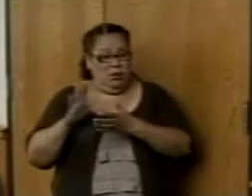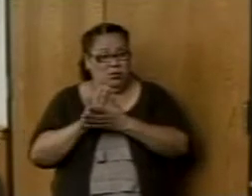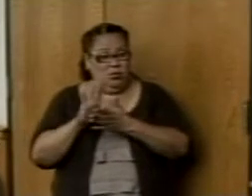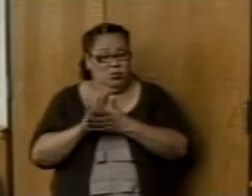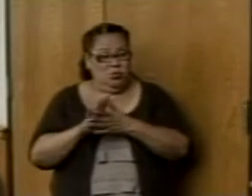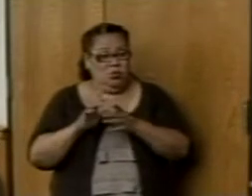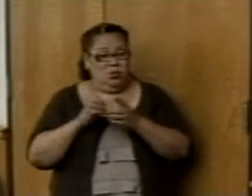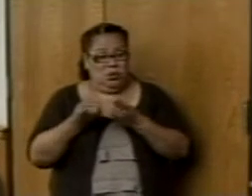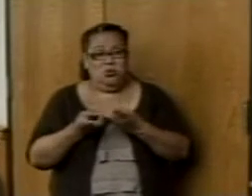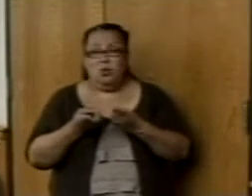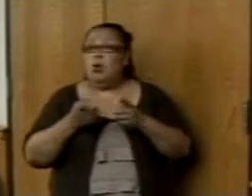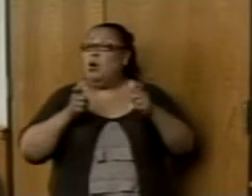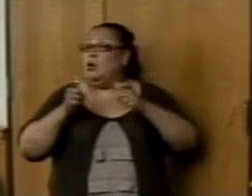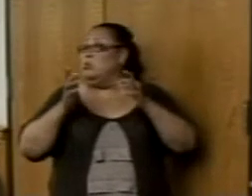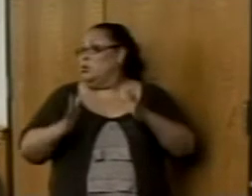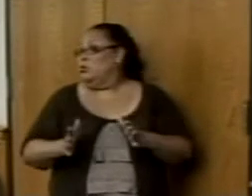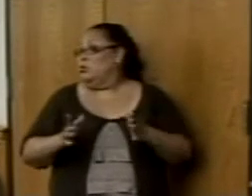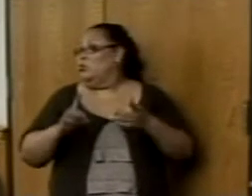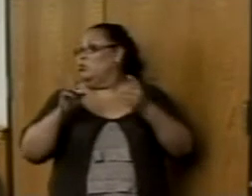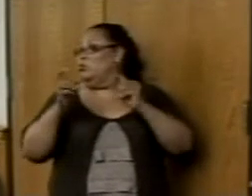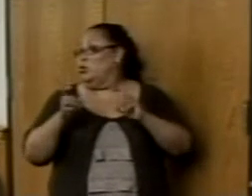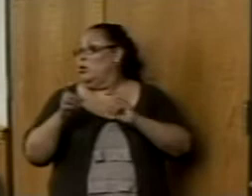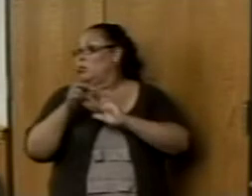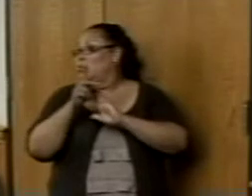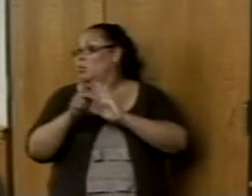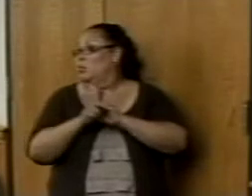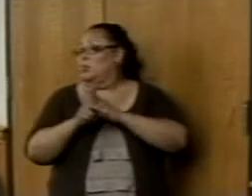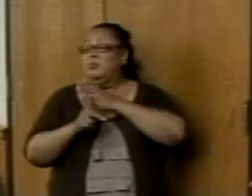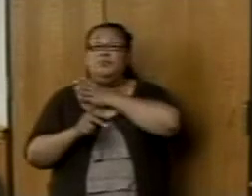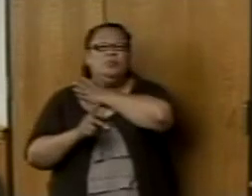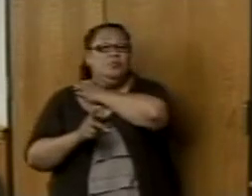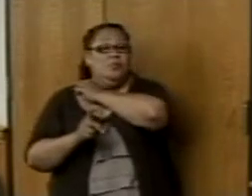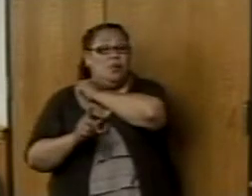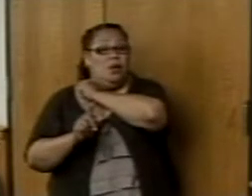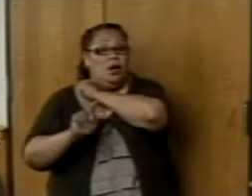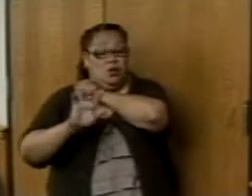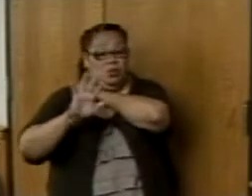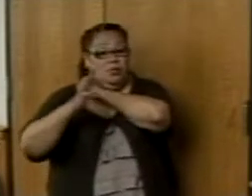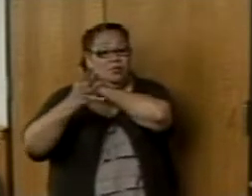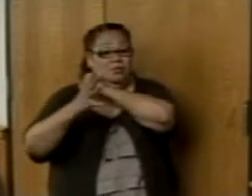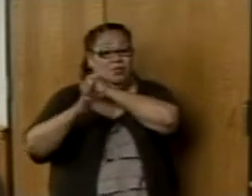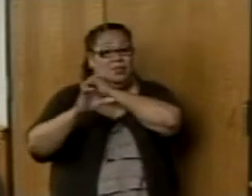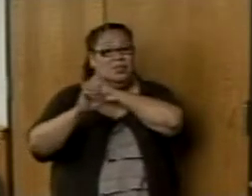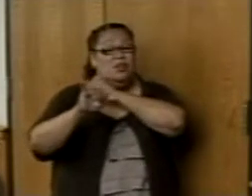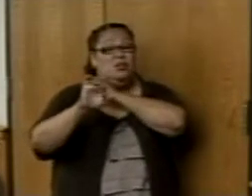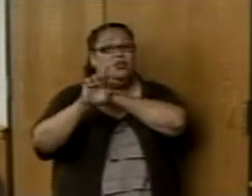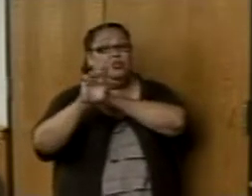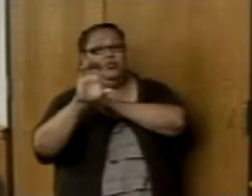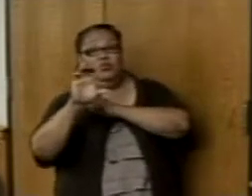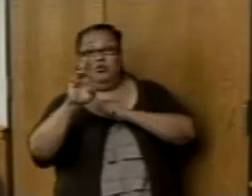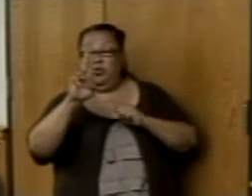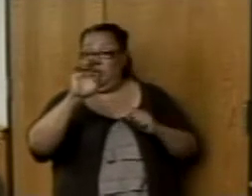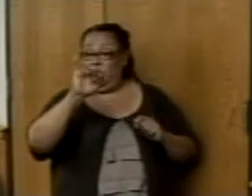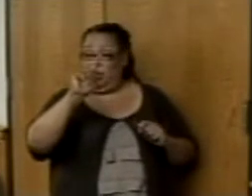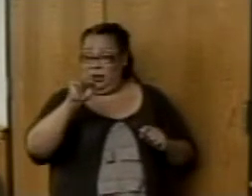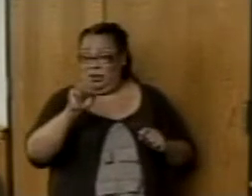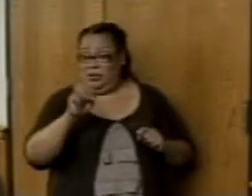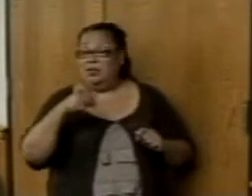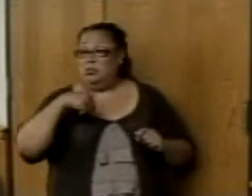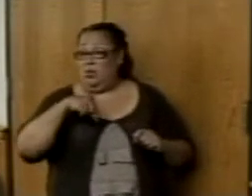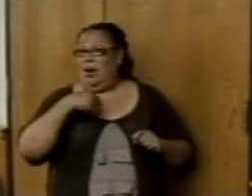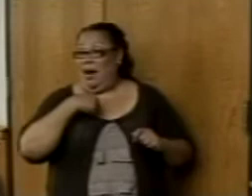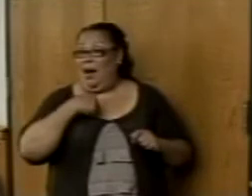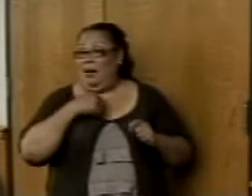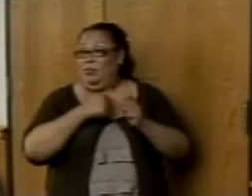or was it by administration who decided to change the policy? Under the Fifth Circuit, which I have to go by through